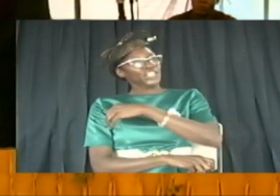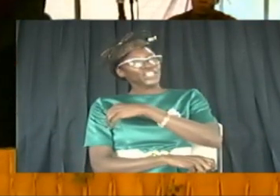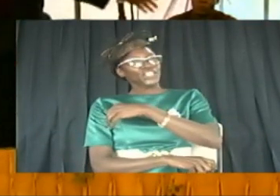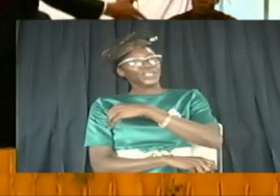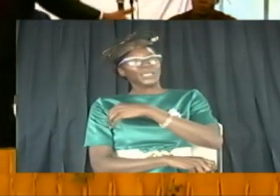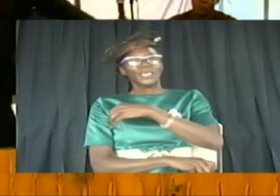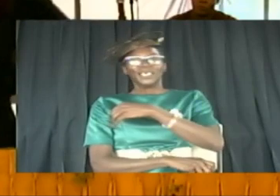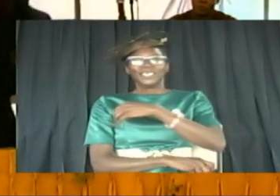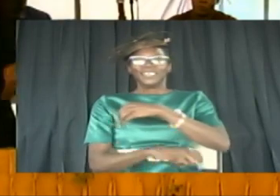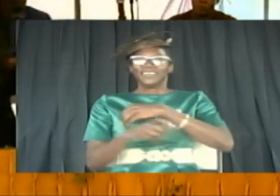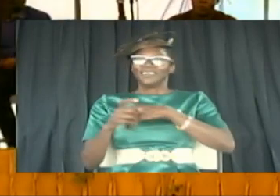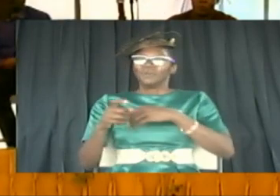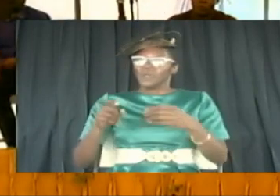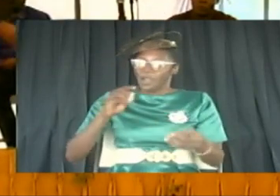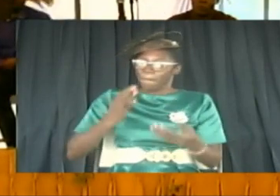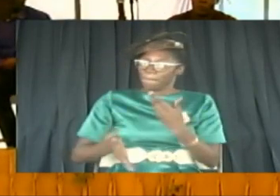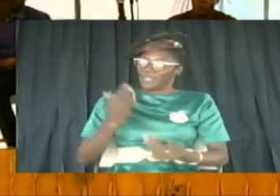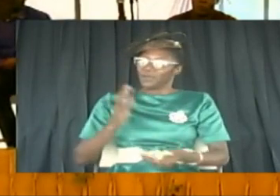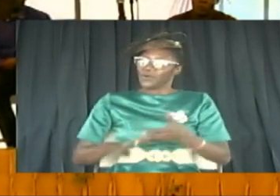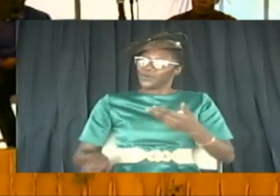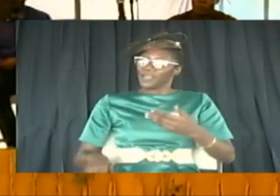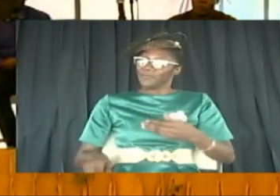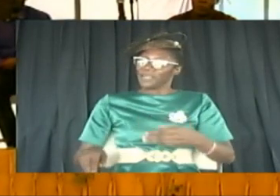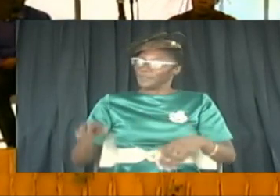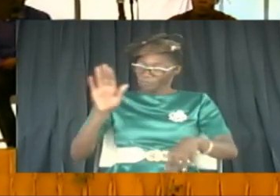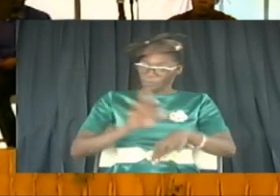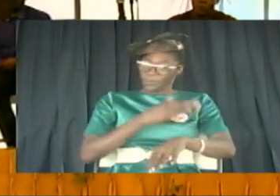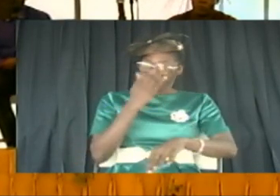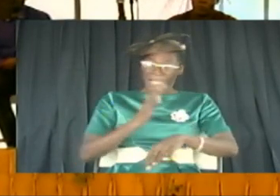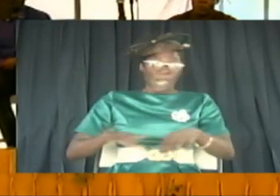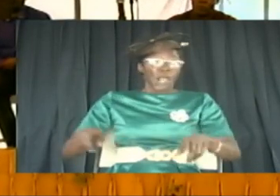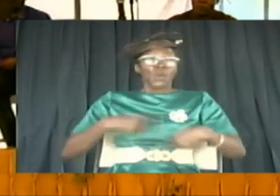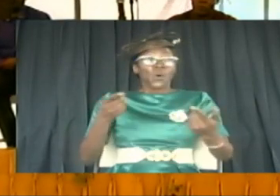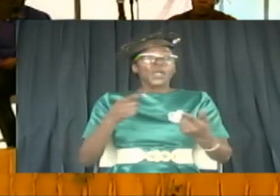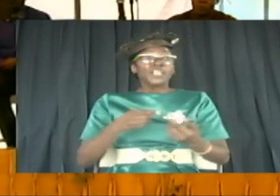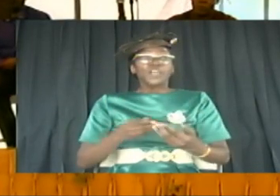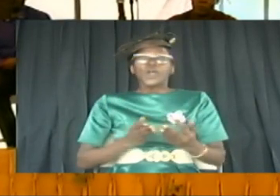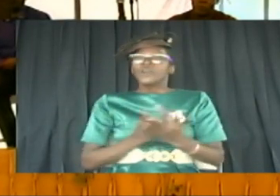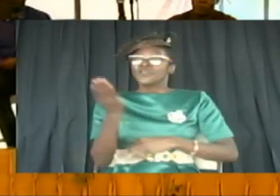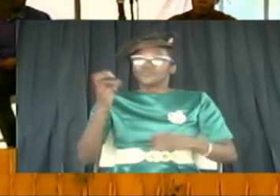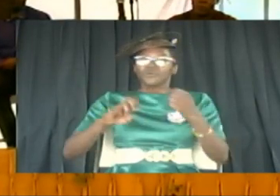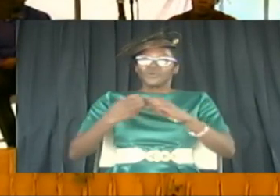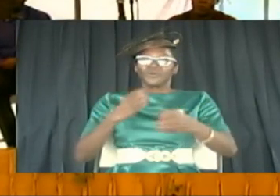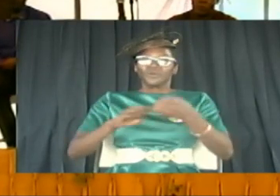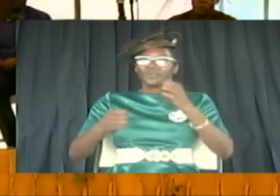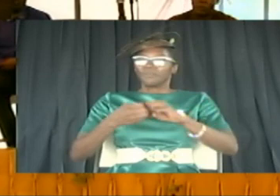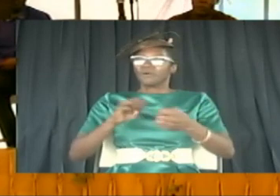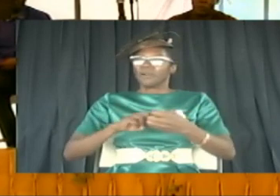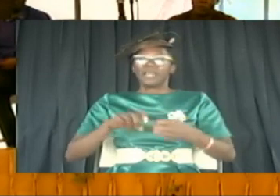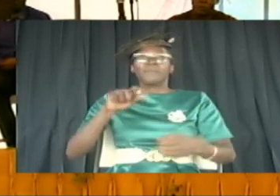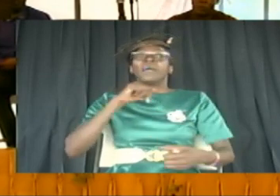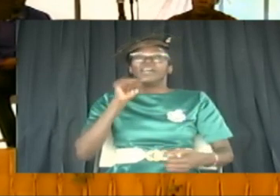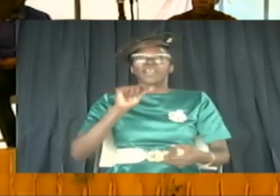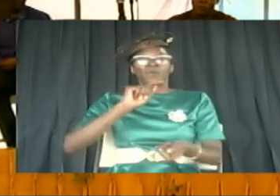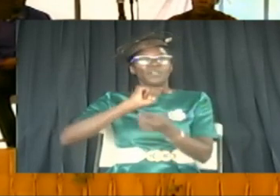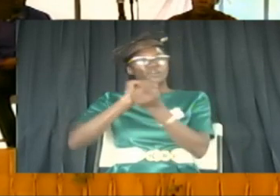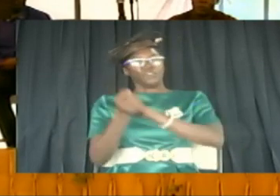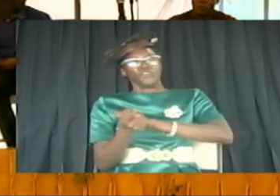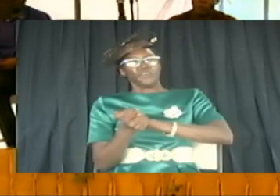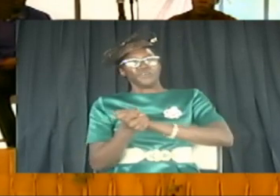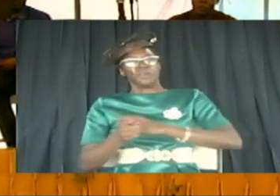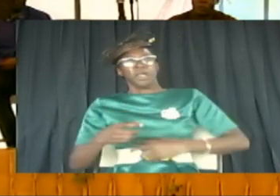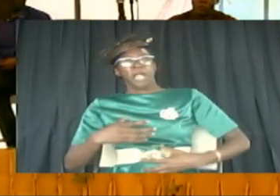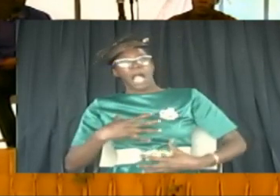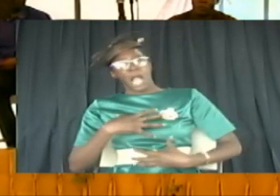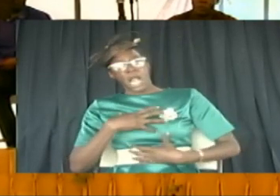being chastised, no matter how he is going through the mills, he's not gonna turn around and curse after me.